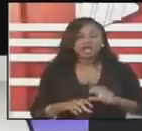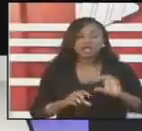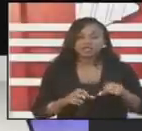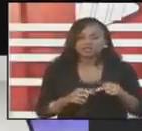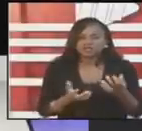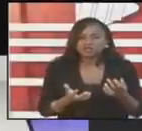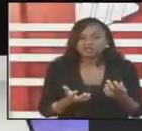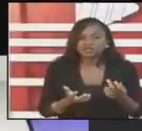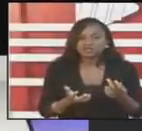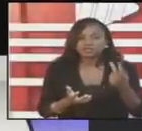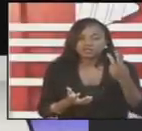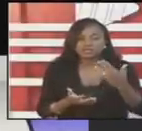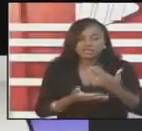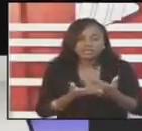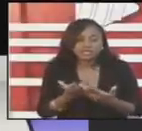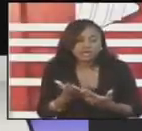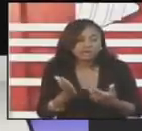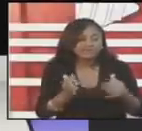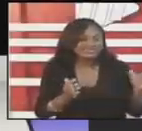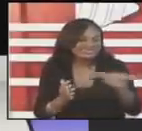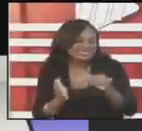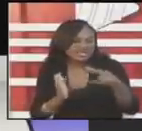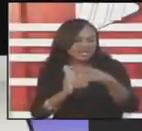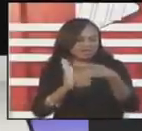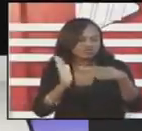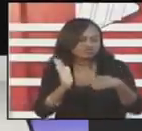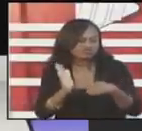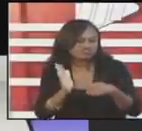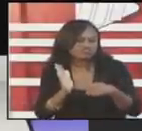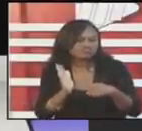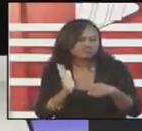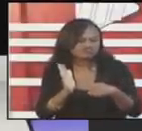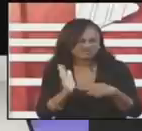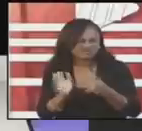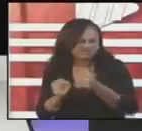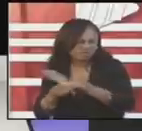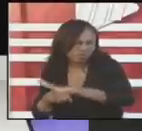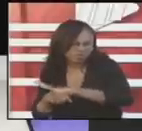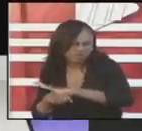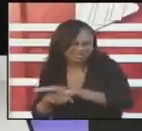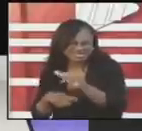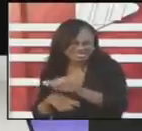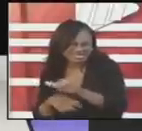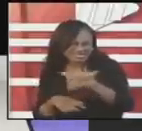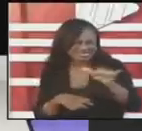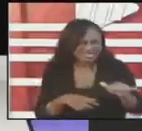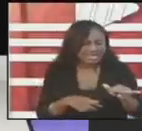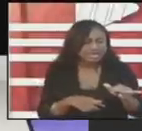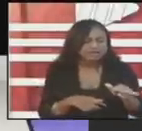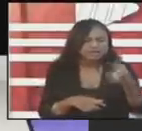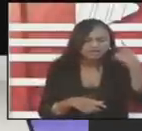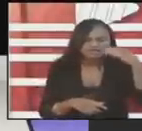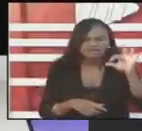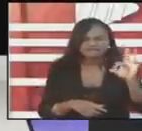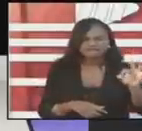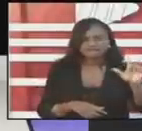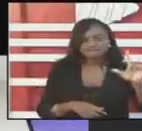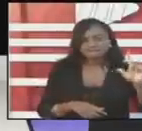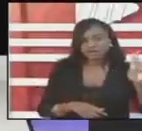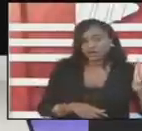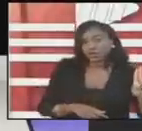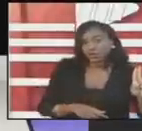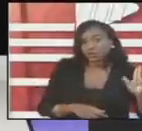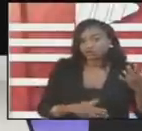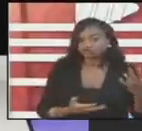to see some of the same protocols which we have adopted and enhanced to deal with this pandemic be